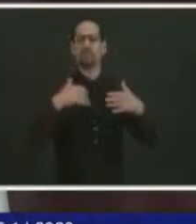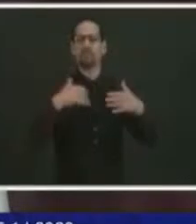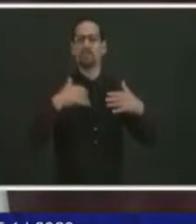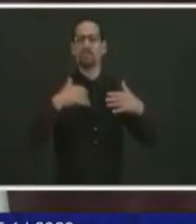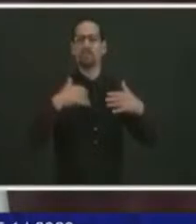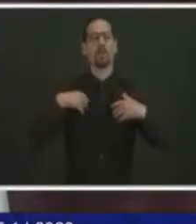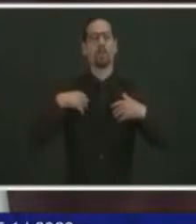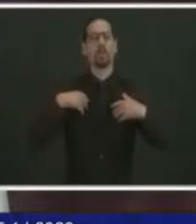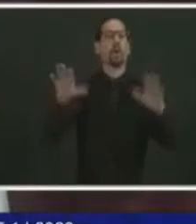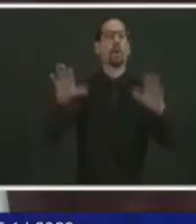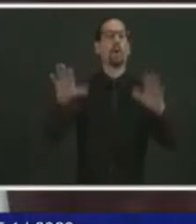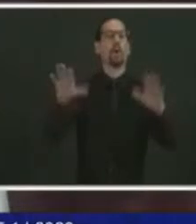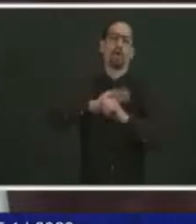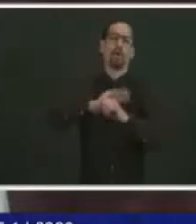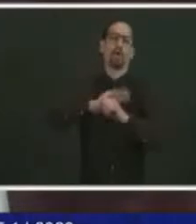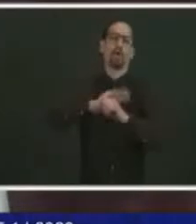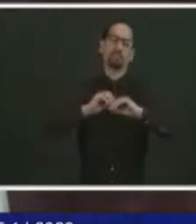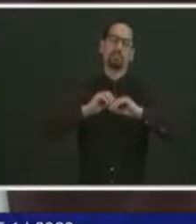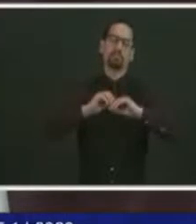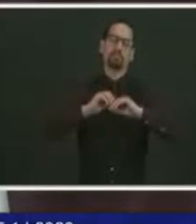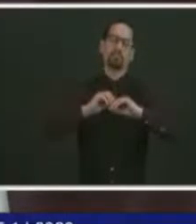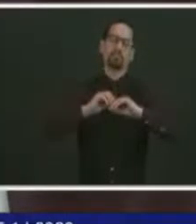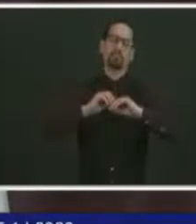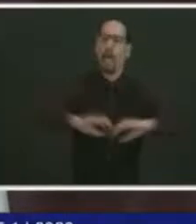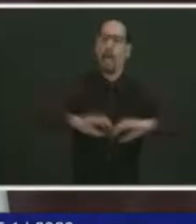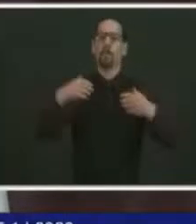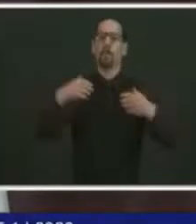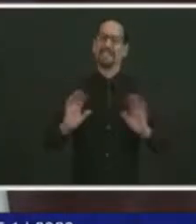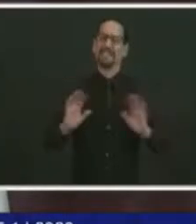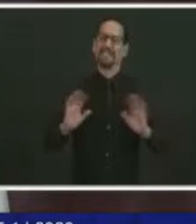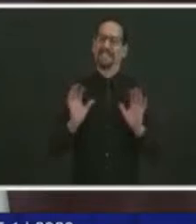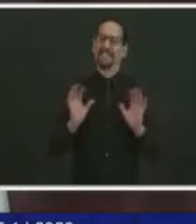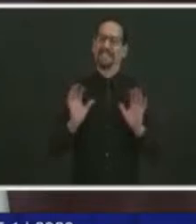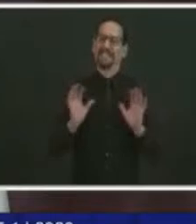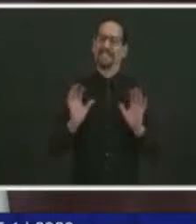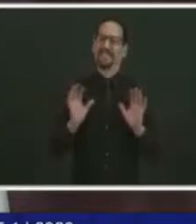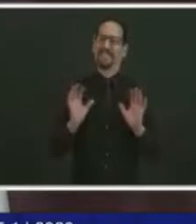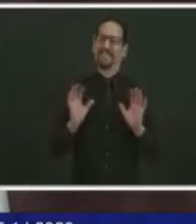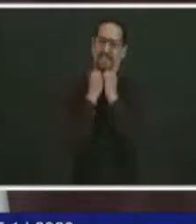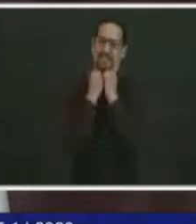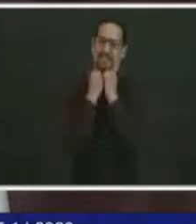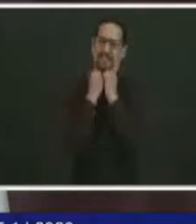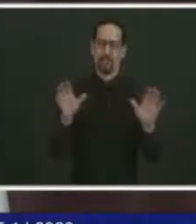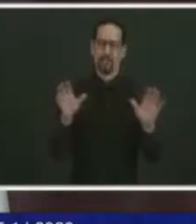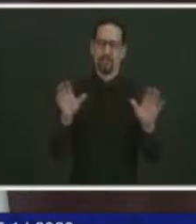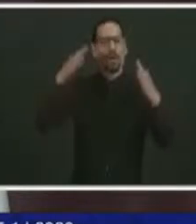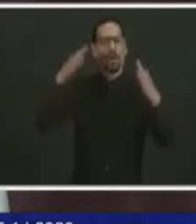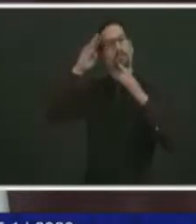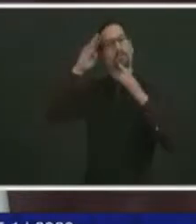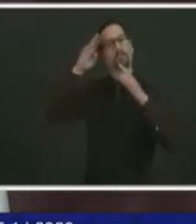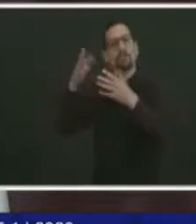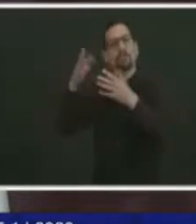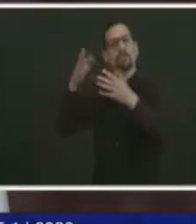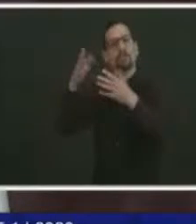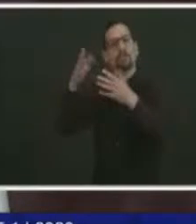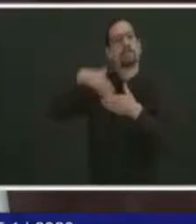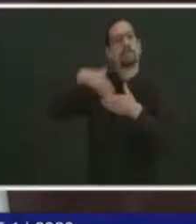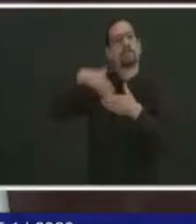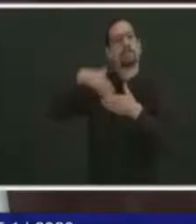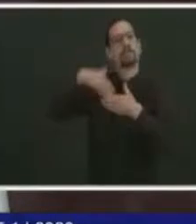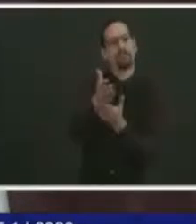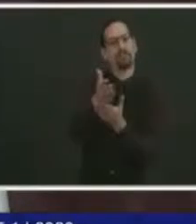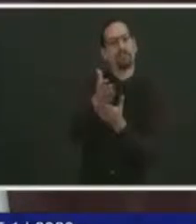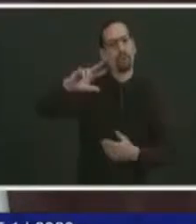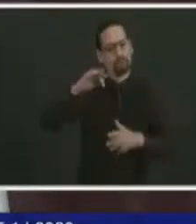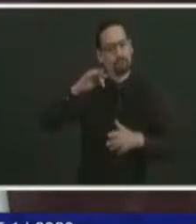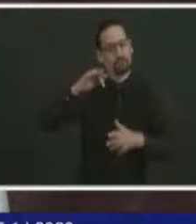entering phase 2 now. I'd like to be able to enter phase 3 in July or end of June. means we have to follow the rules now.